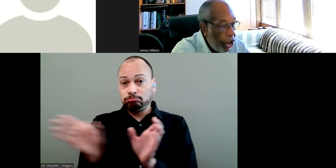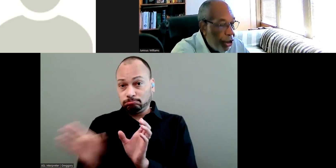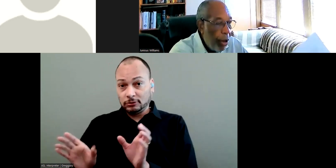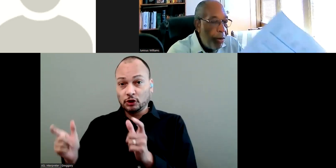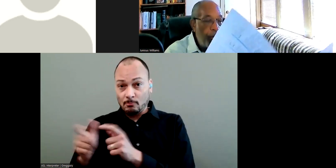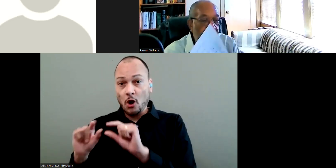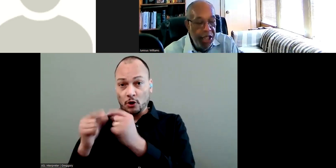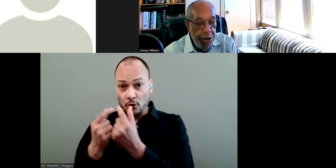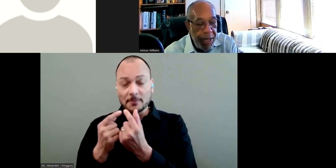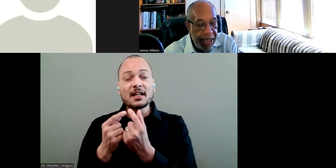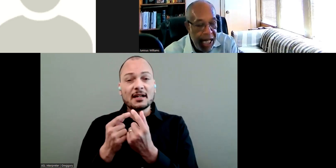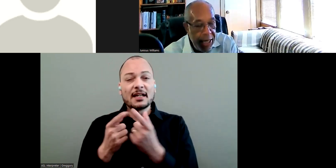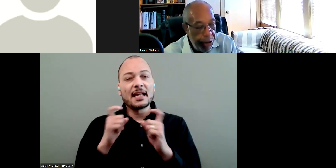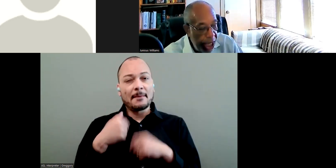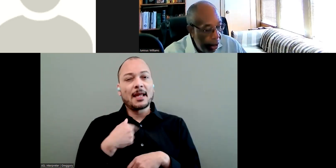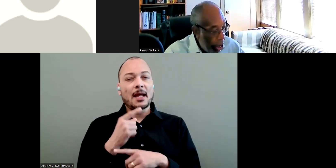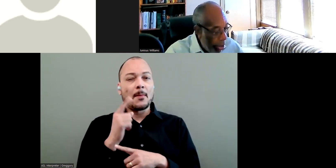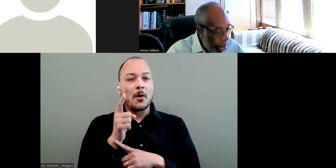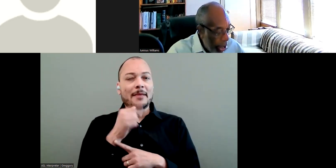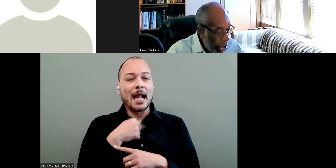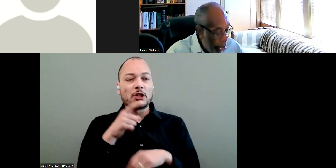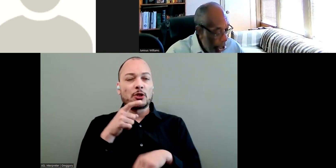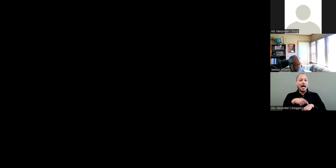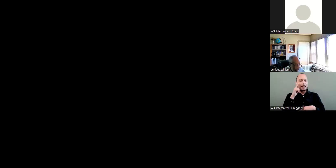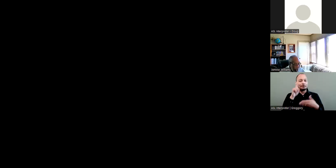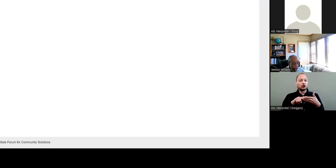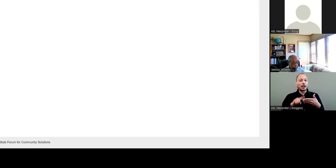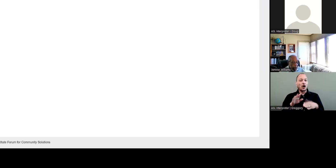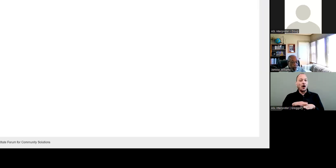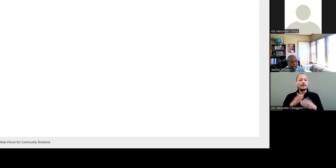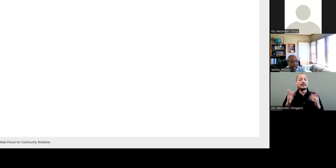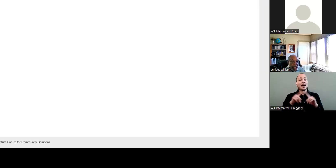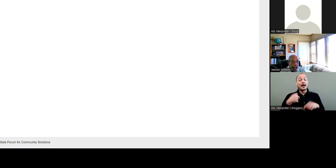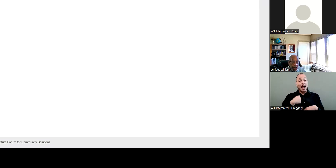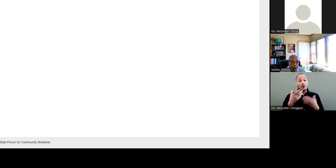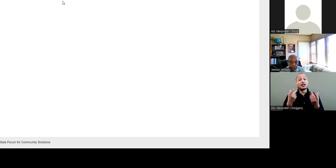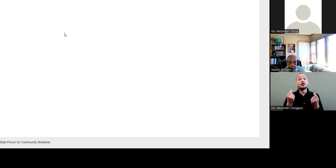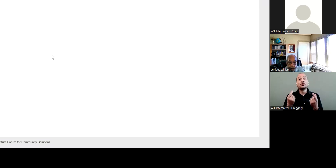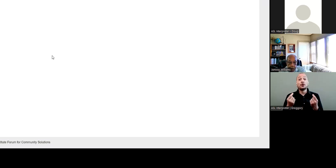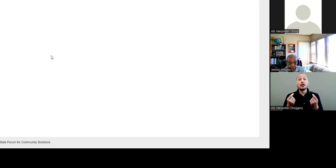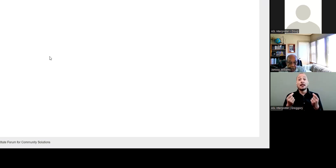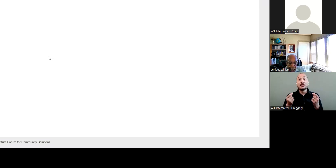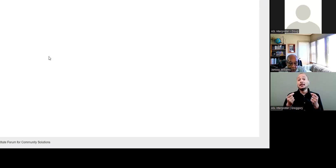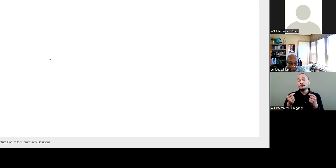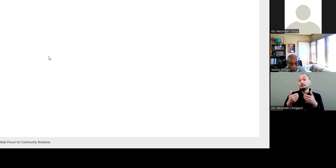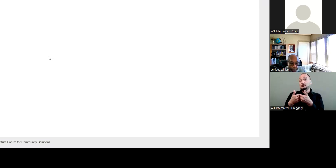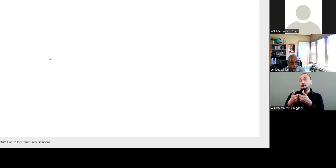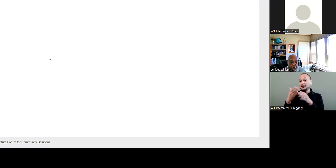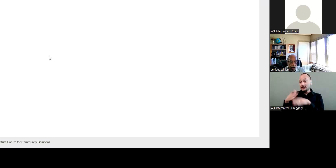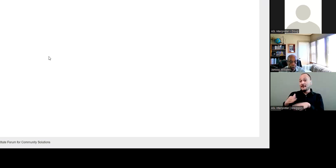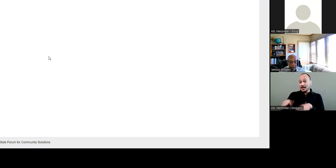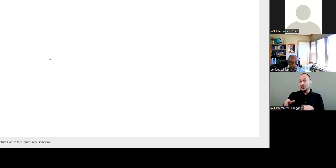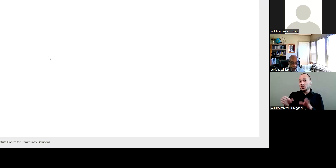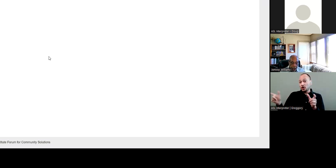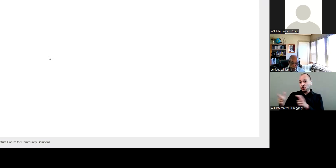me just a moment while I do my time check on things. But what I'd like to do is break us into some smaller group.